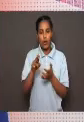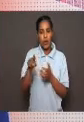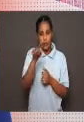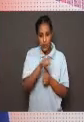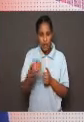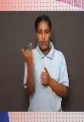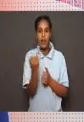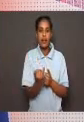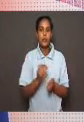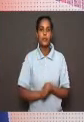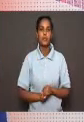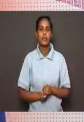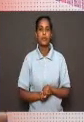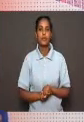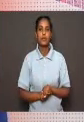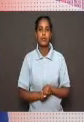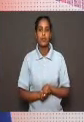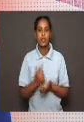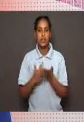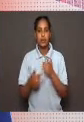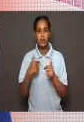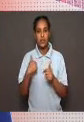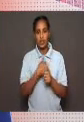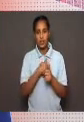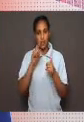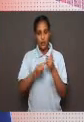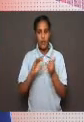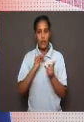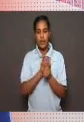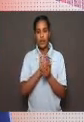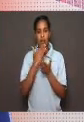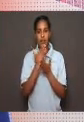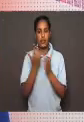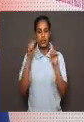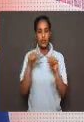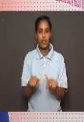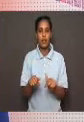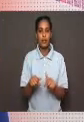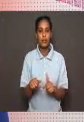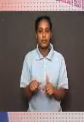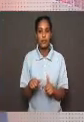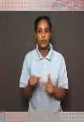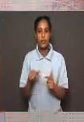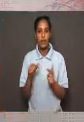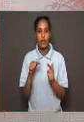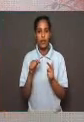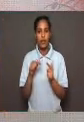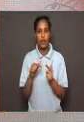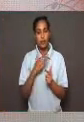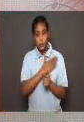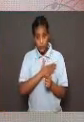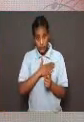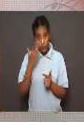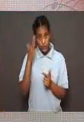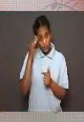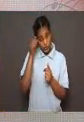orbital diagram. This brings us to the end of our lesson for today. Please